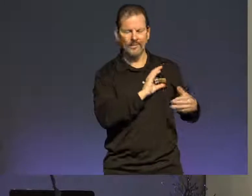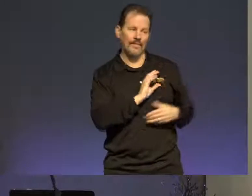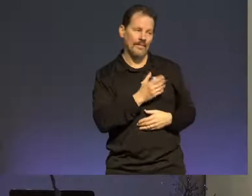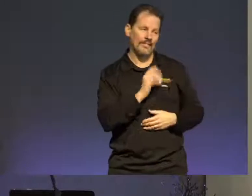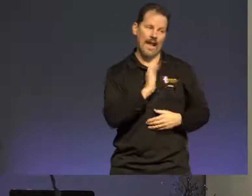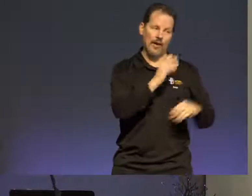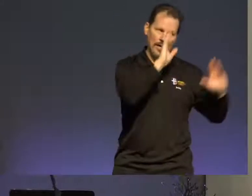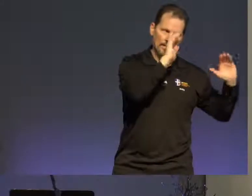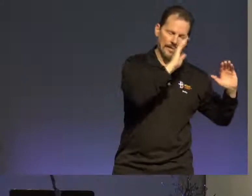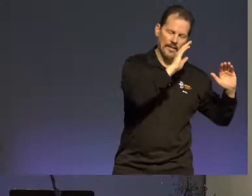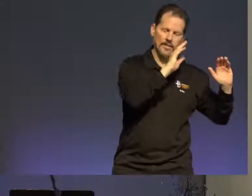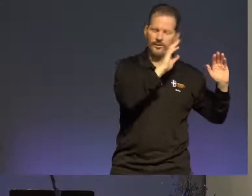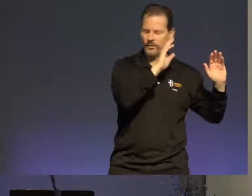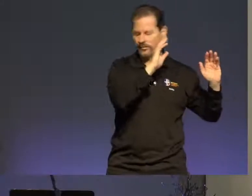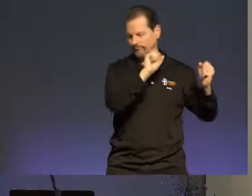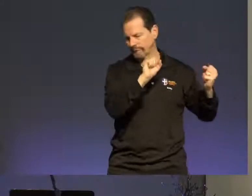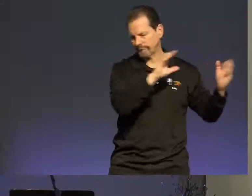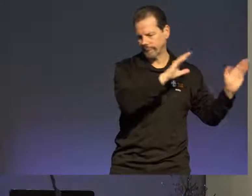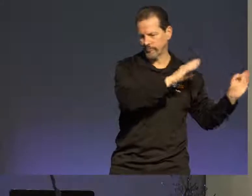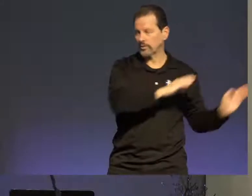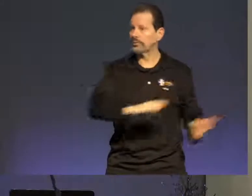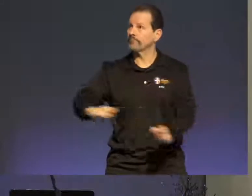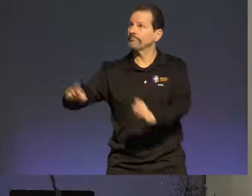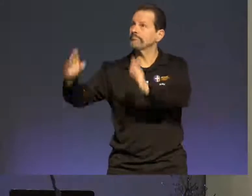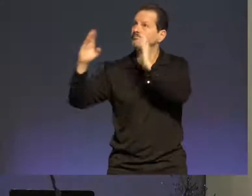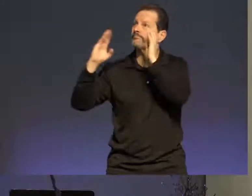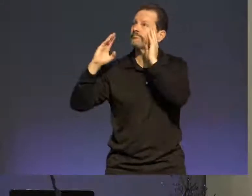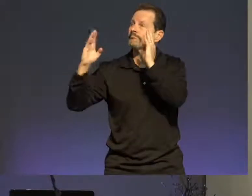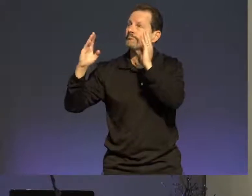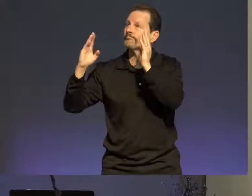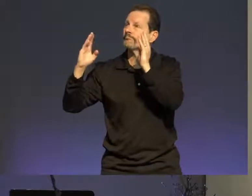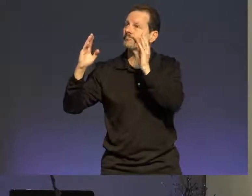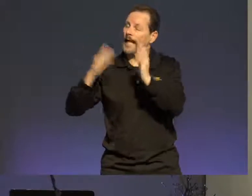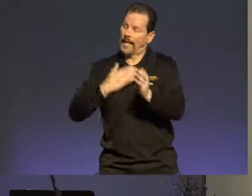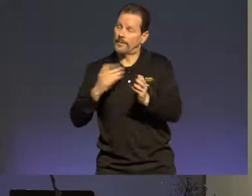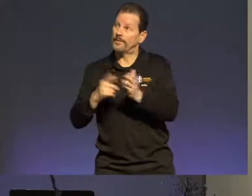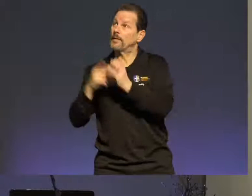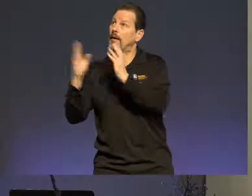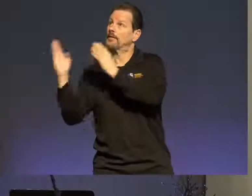give. The desire to please others more than we want to please you.